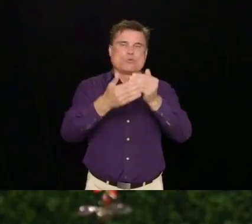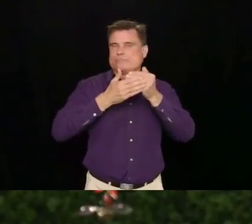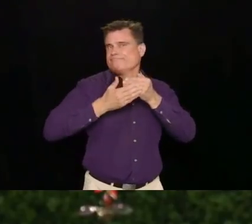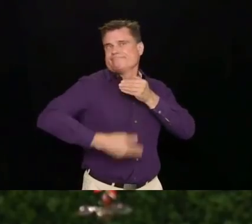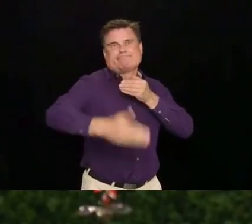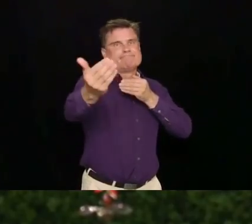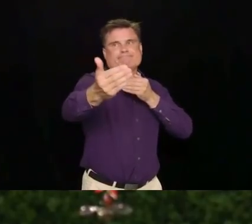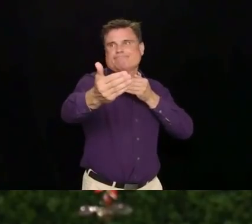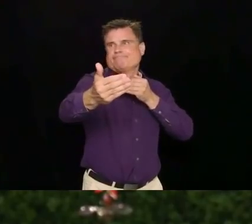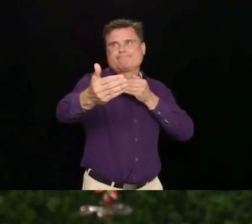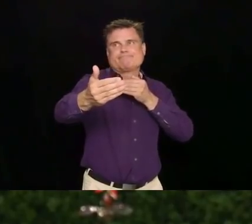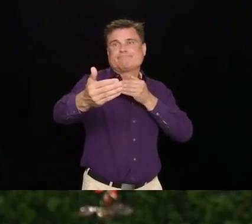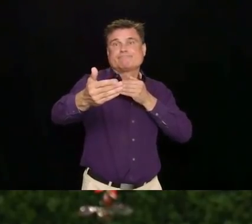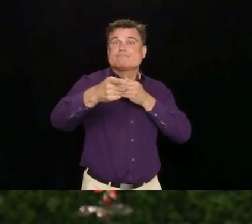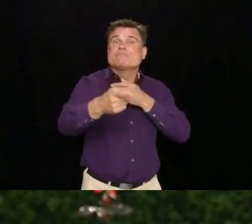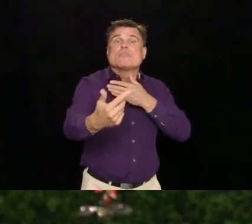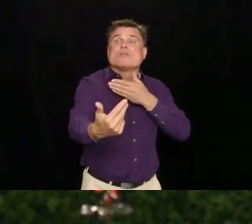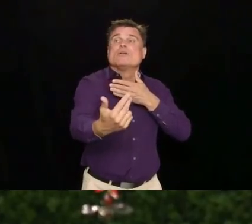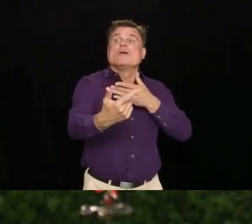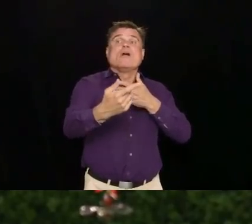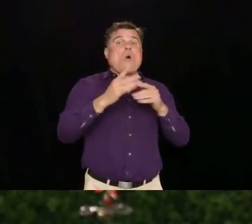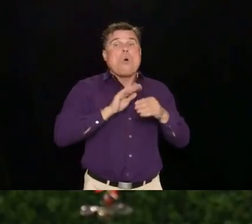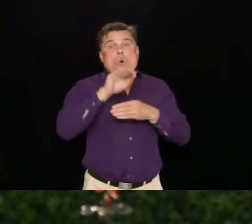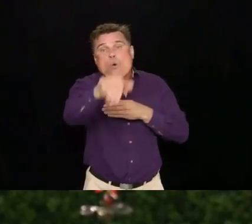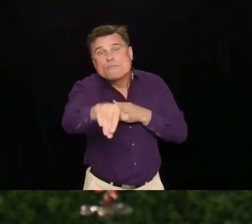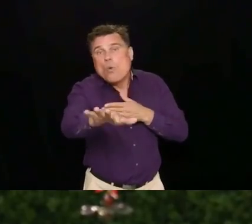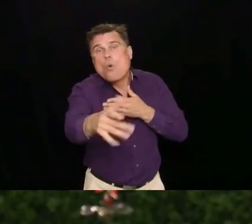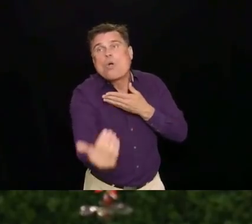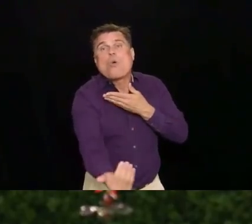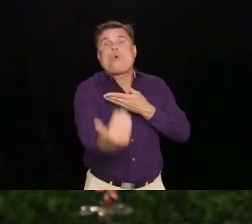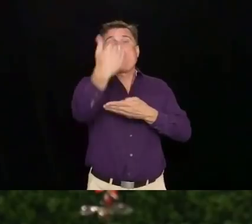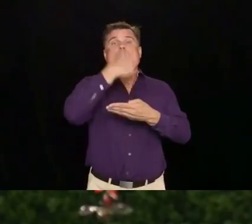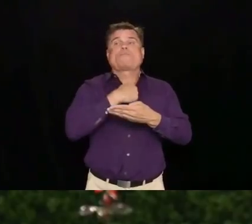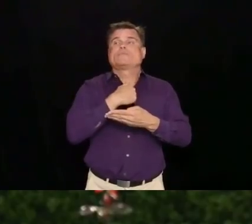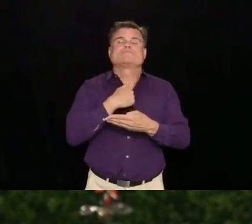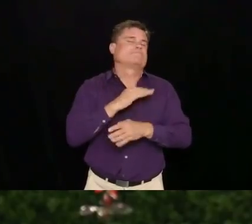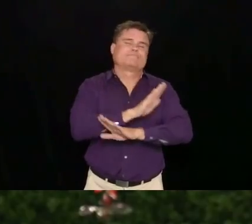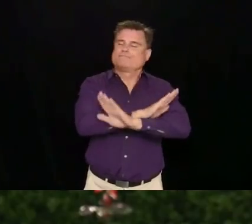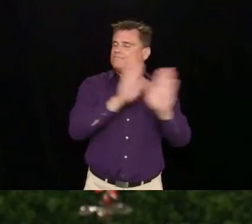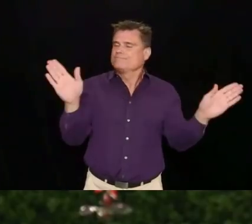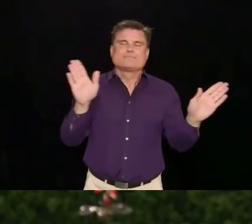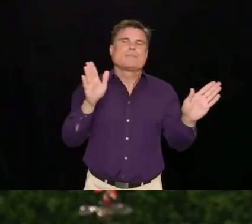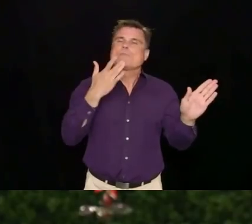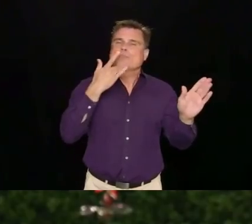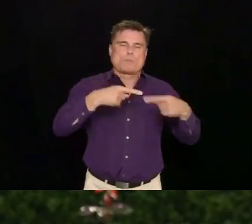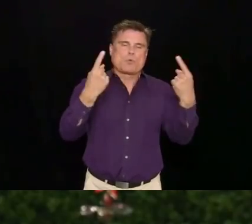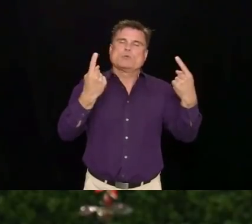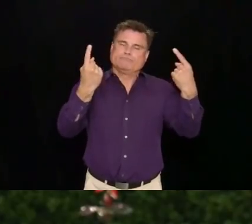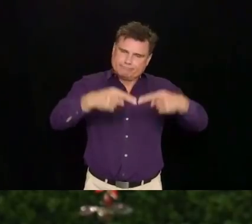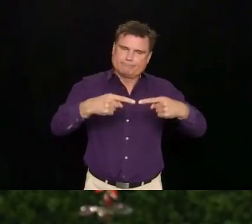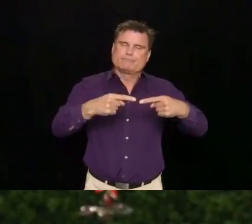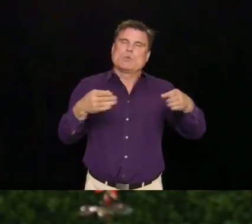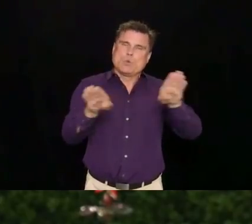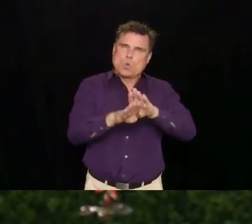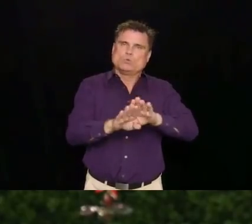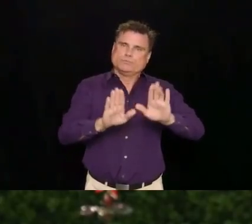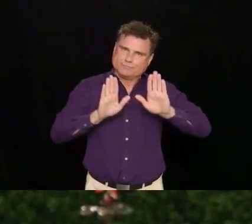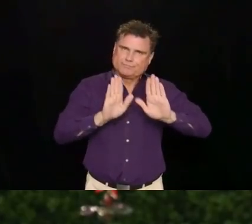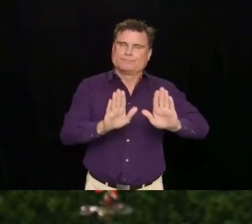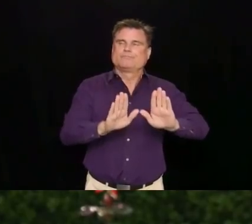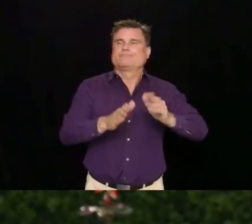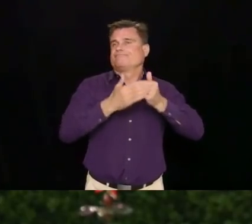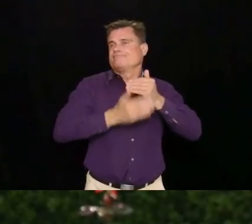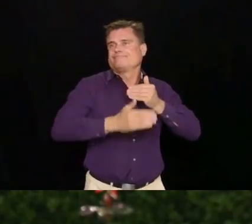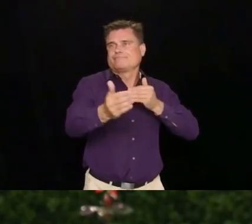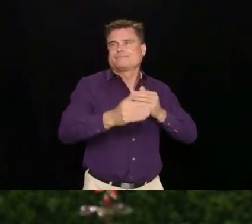either way from Canada to the United States and vice versa in the next in the coming weeks and months. Do you